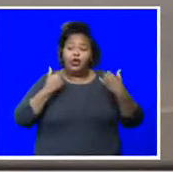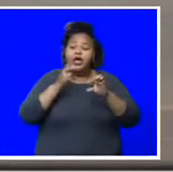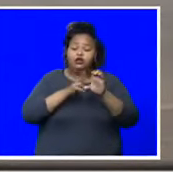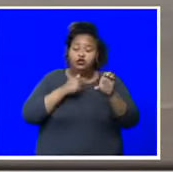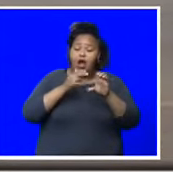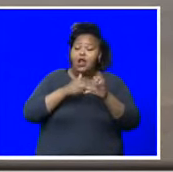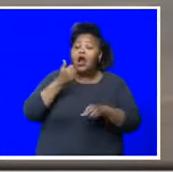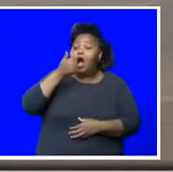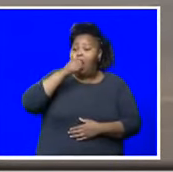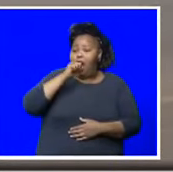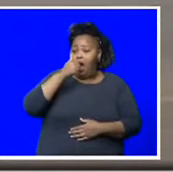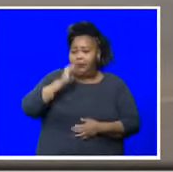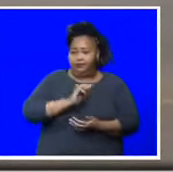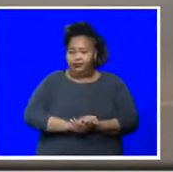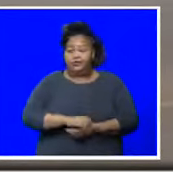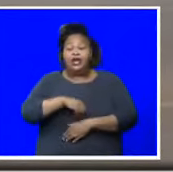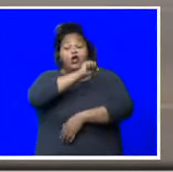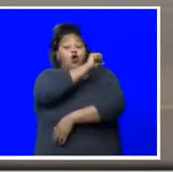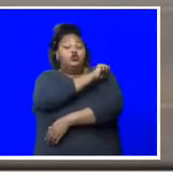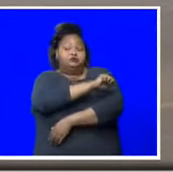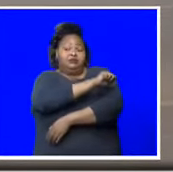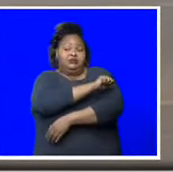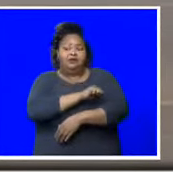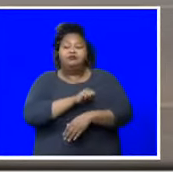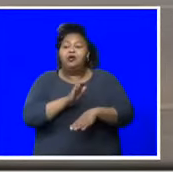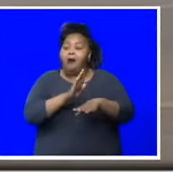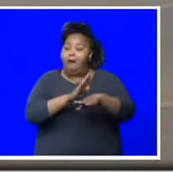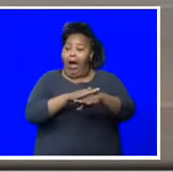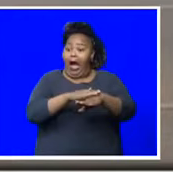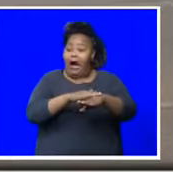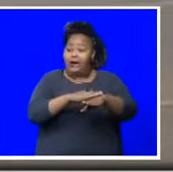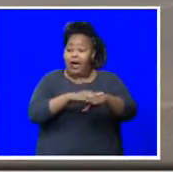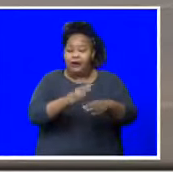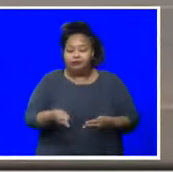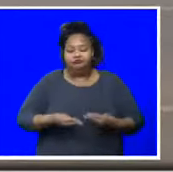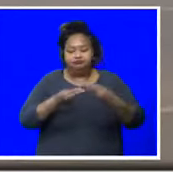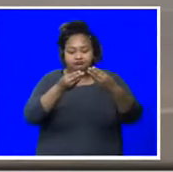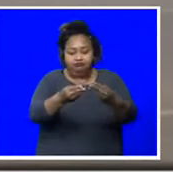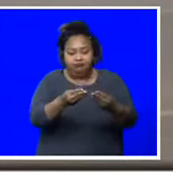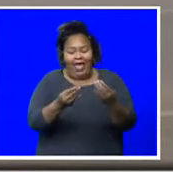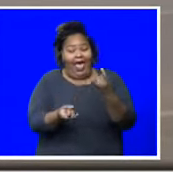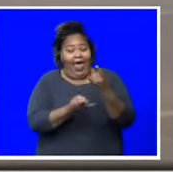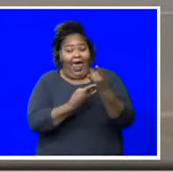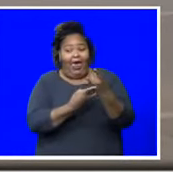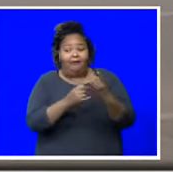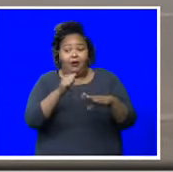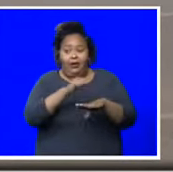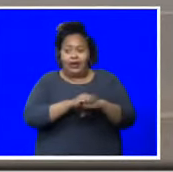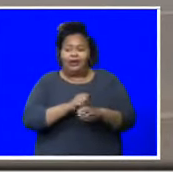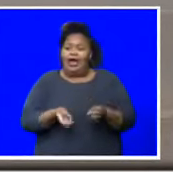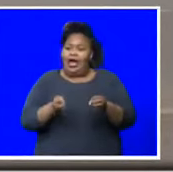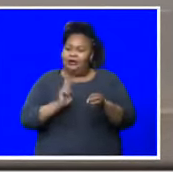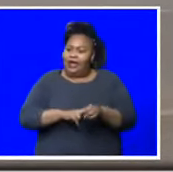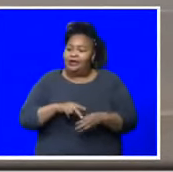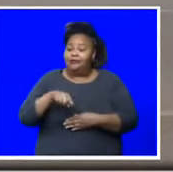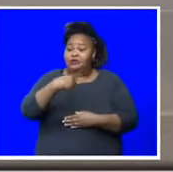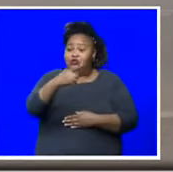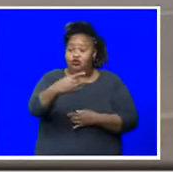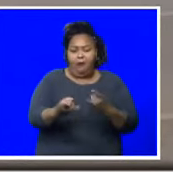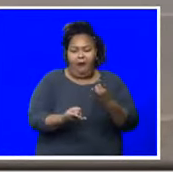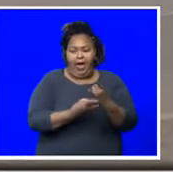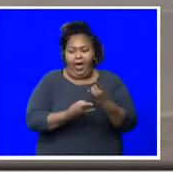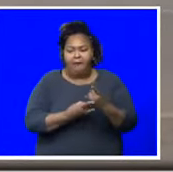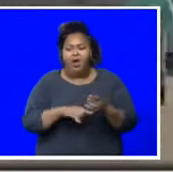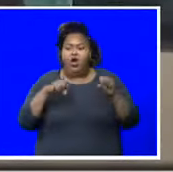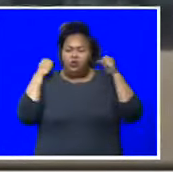sabo baphuthunyiswa esibhedlela kona-ke esipiki kuyokwelashwa lapho nakhona bathe baselashwa waphinze wasuka-ke umsindo